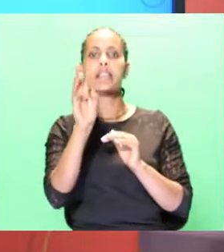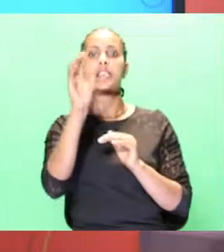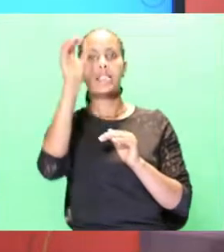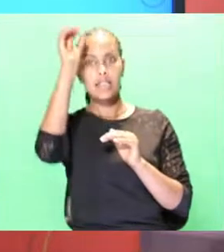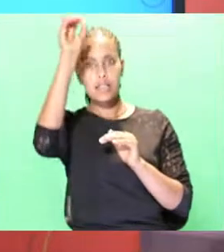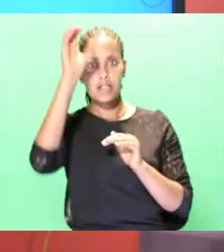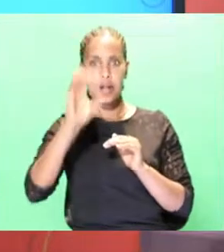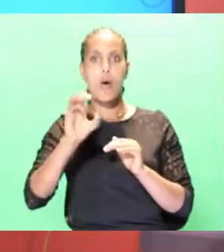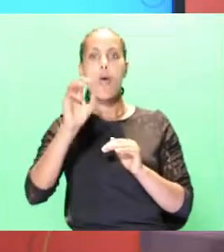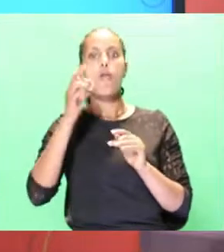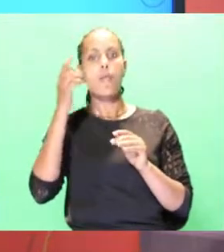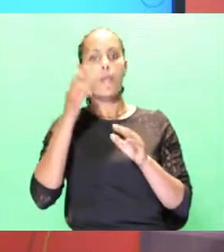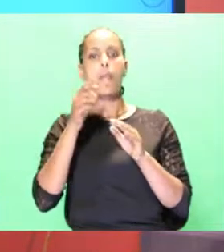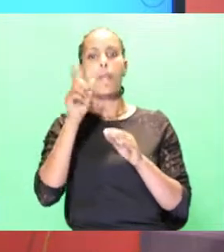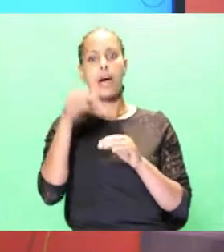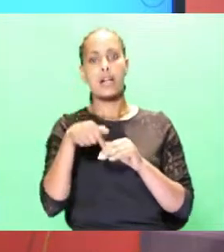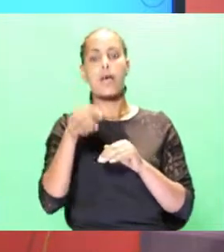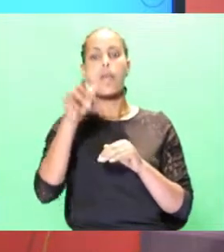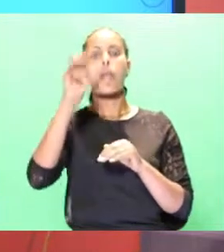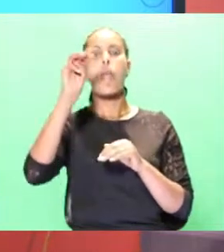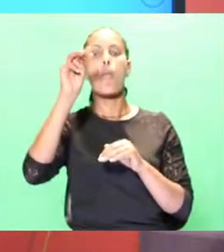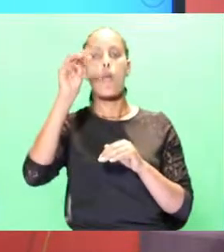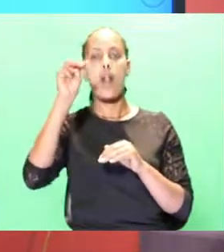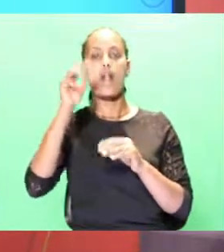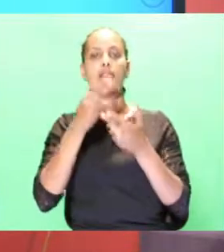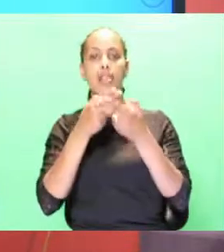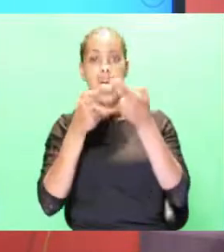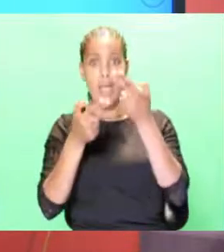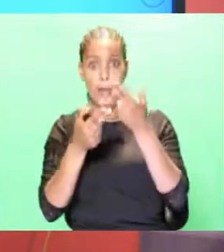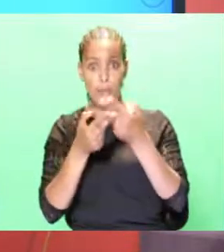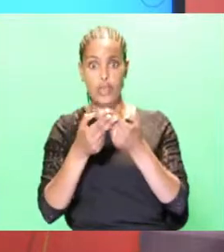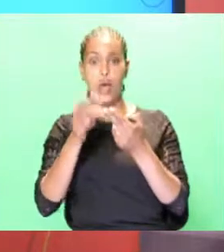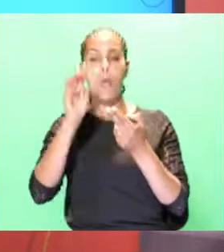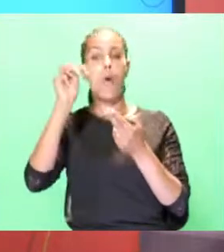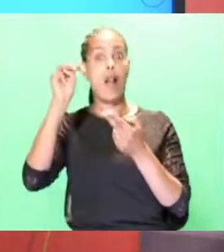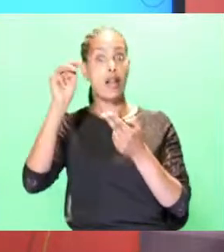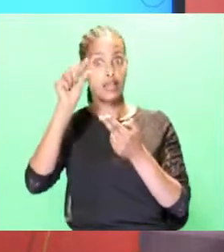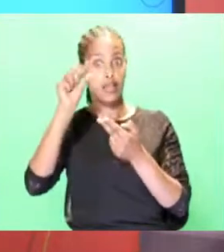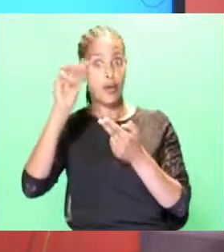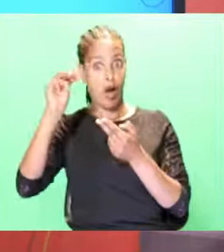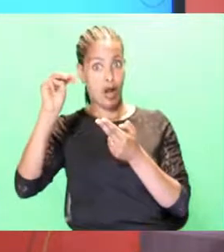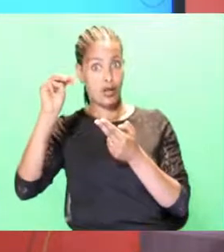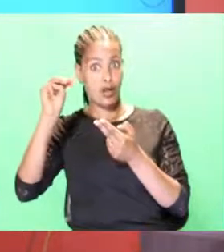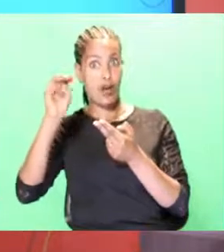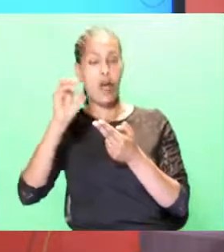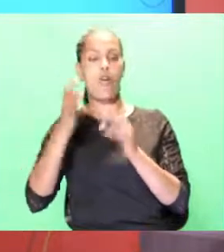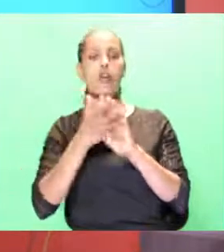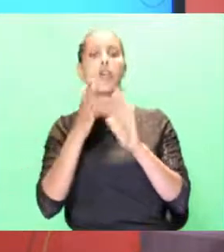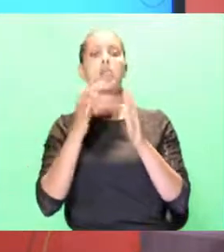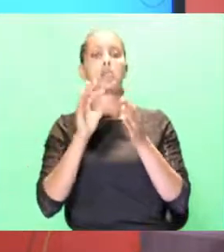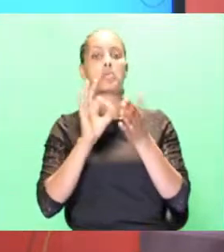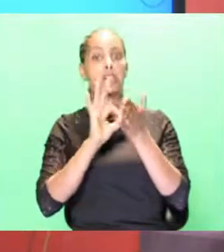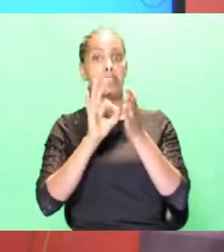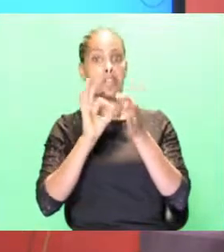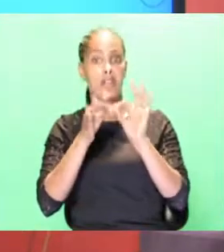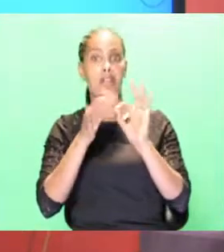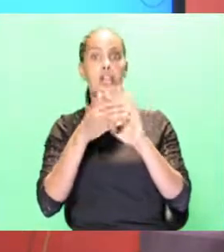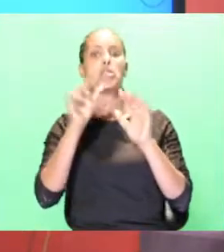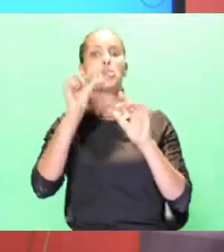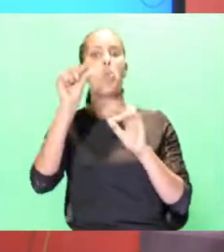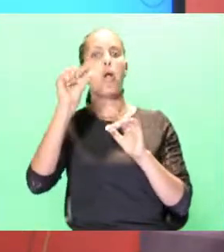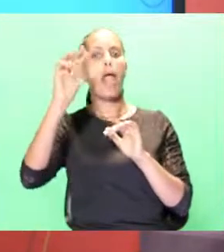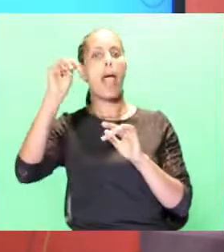centigrade per molar times molality of the solution. Molality by definition, small